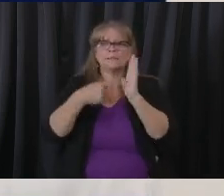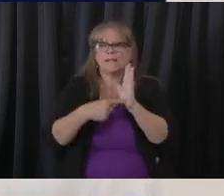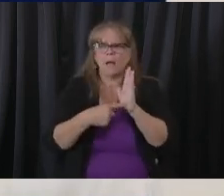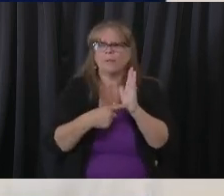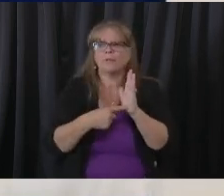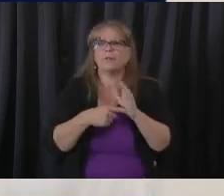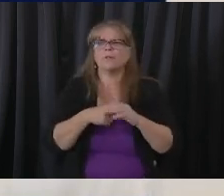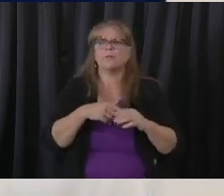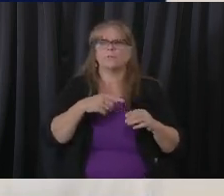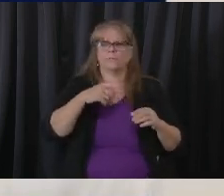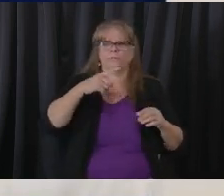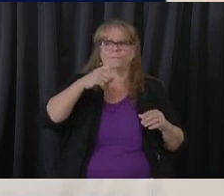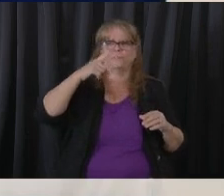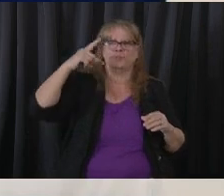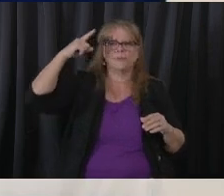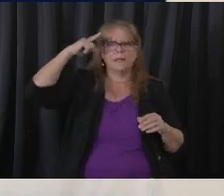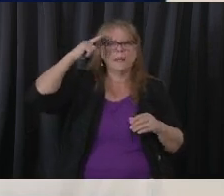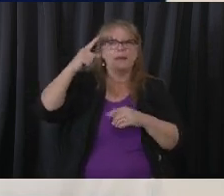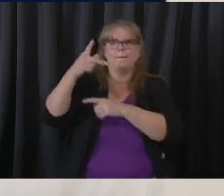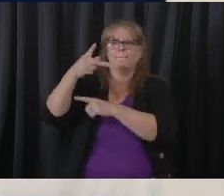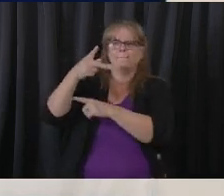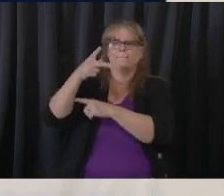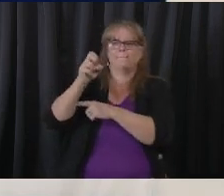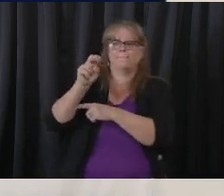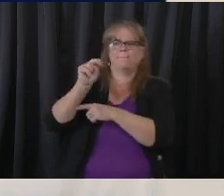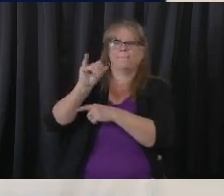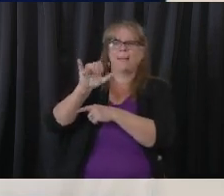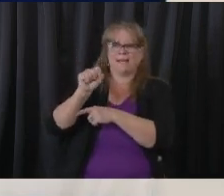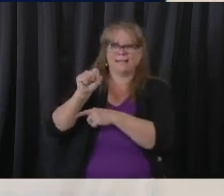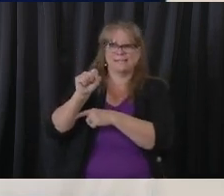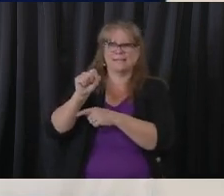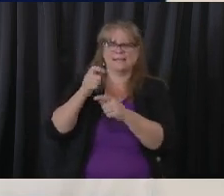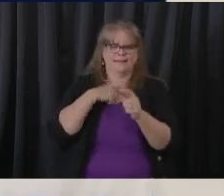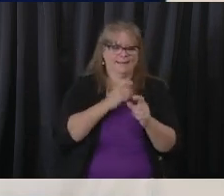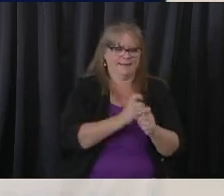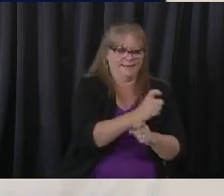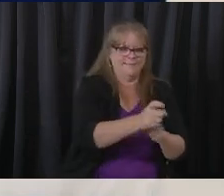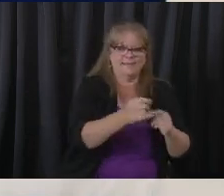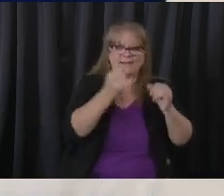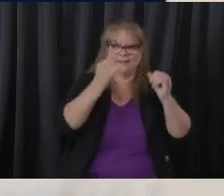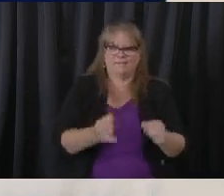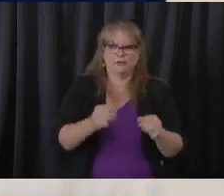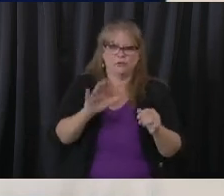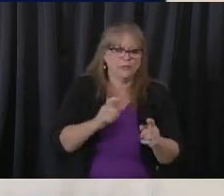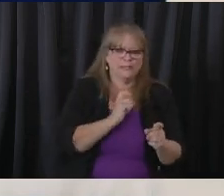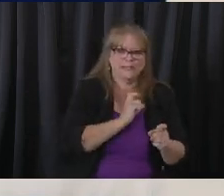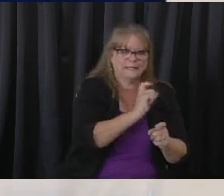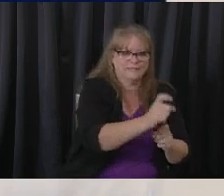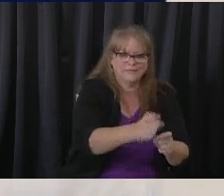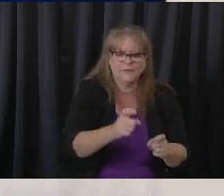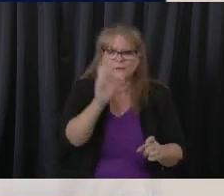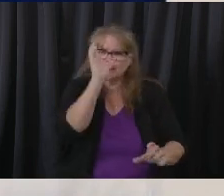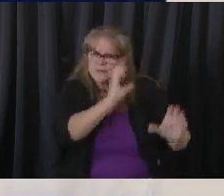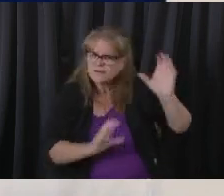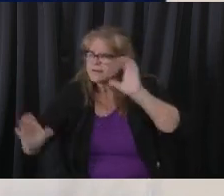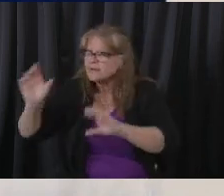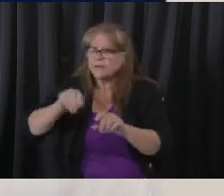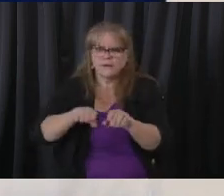searched for them separately, kept them busy. It was great. One parent even told me they found some wheatbacks in Indian Head, and maybe he'll